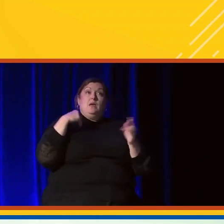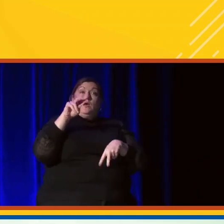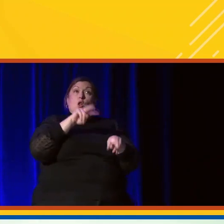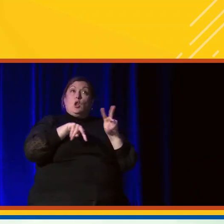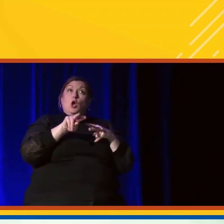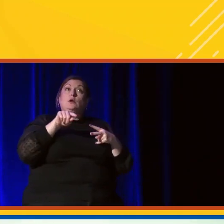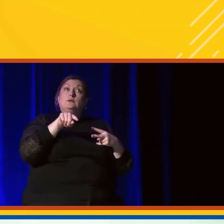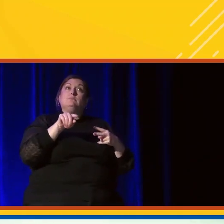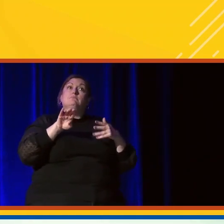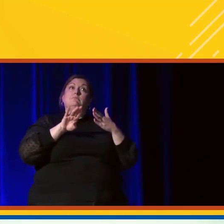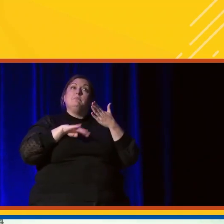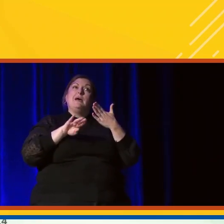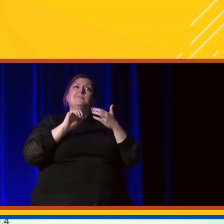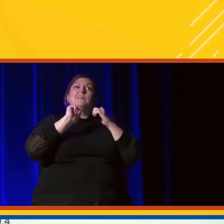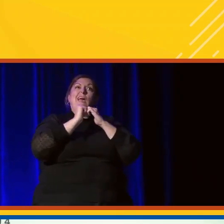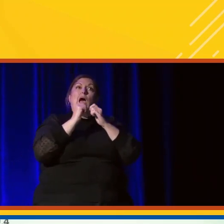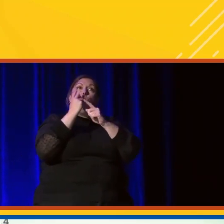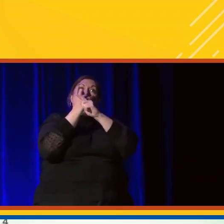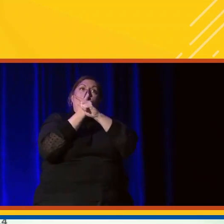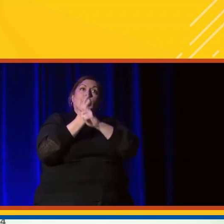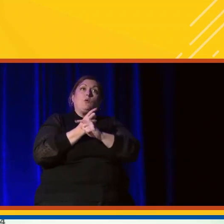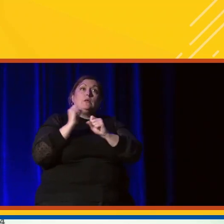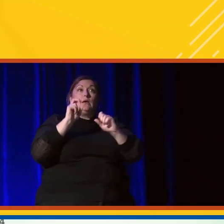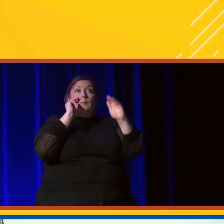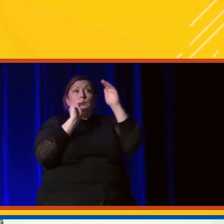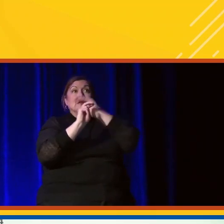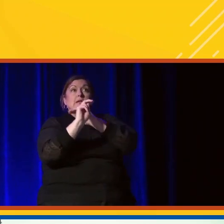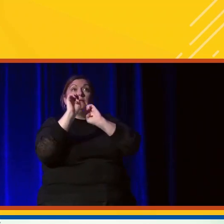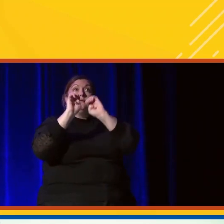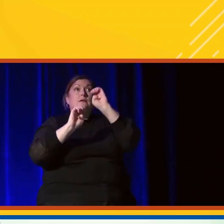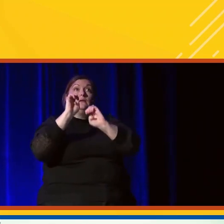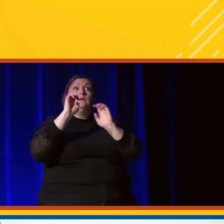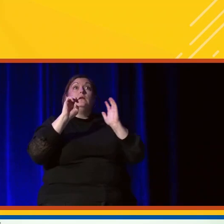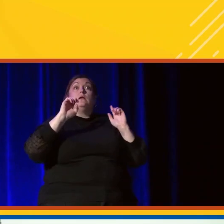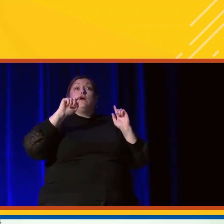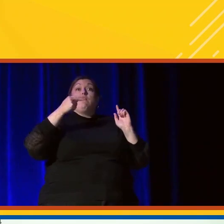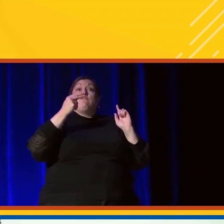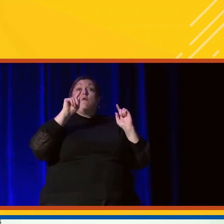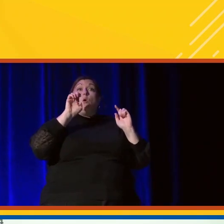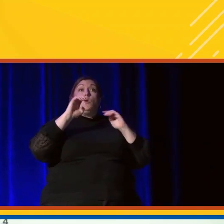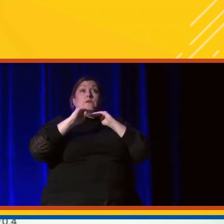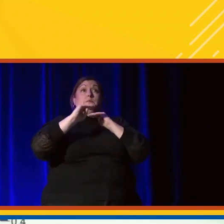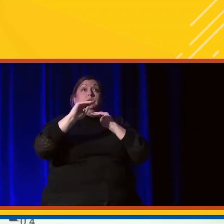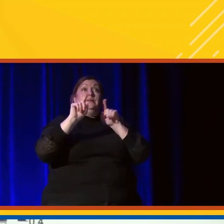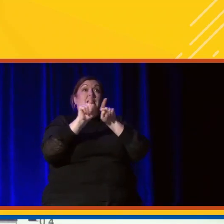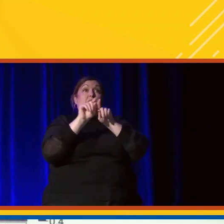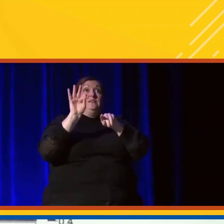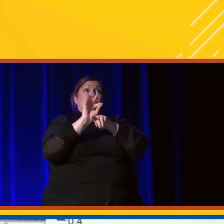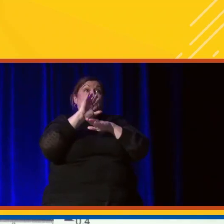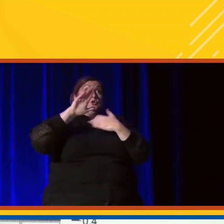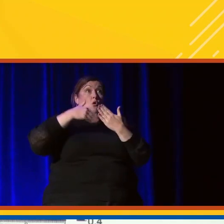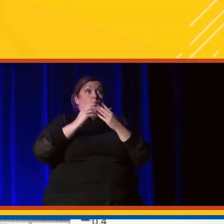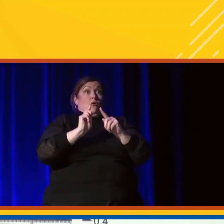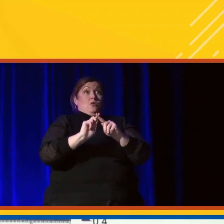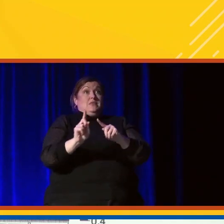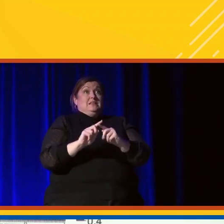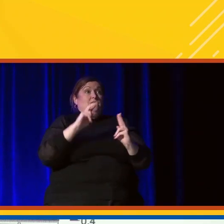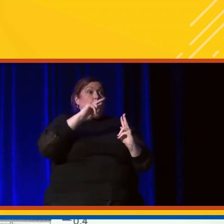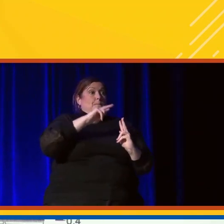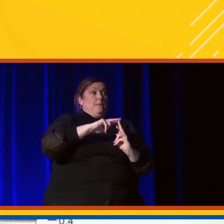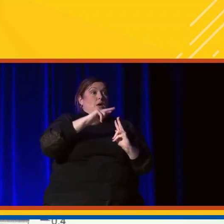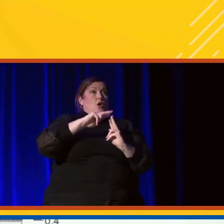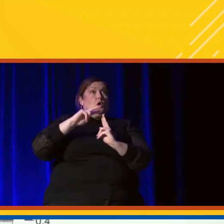at basically how accurately we can predict the experimental photostabilities as a function of all the different pairs